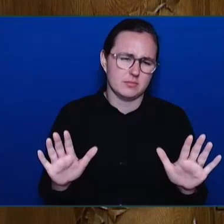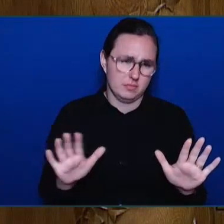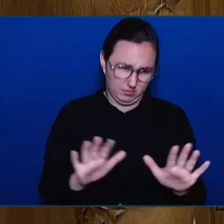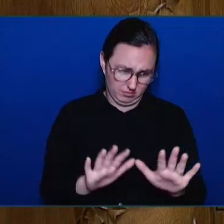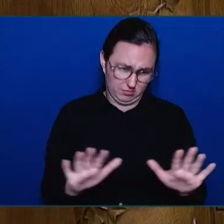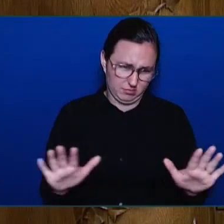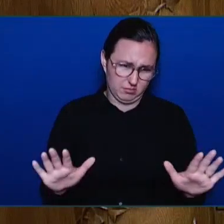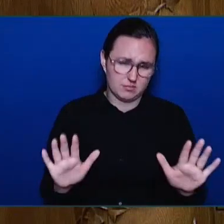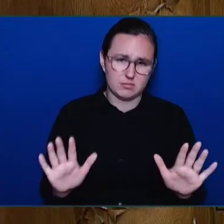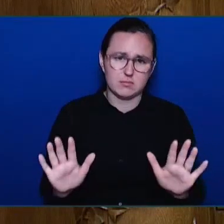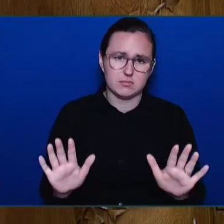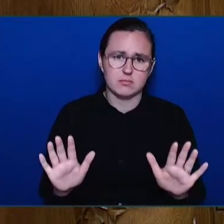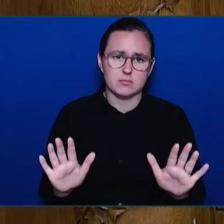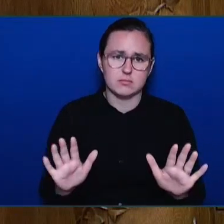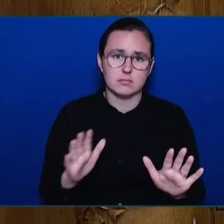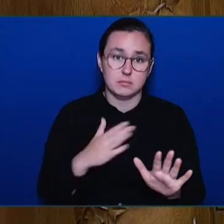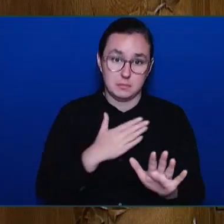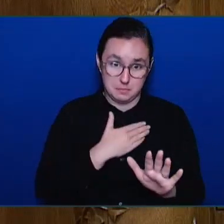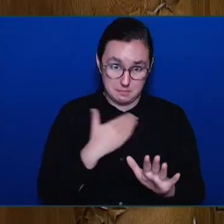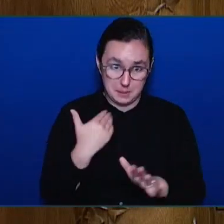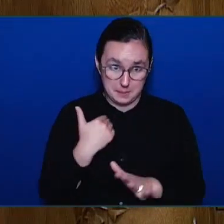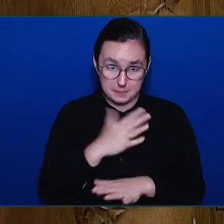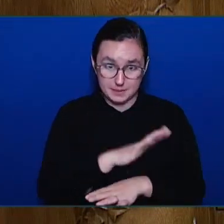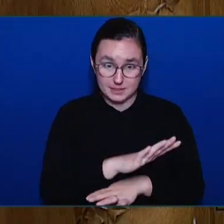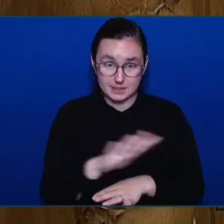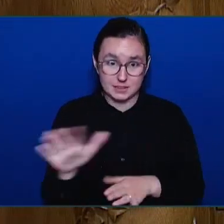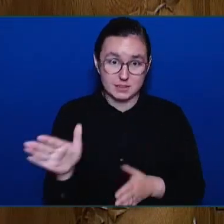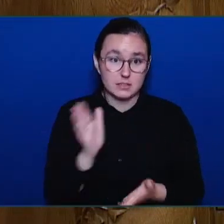Members will come to order.